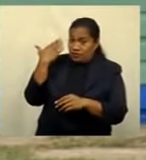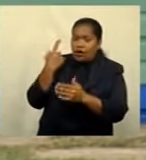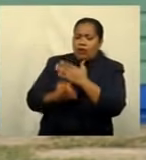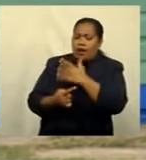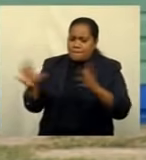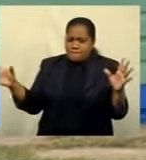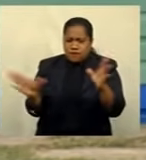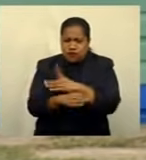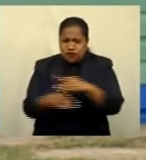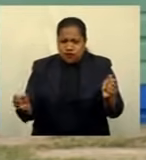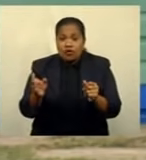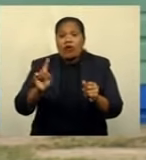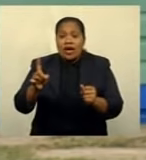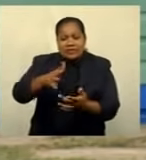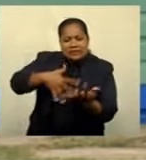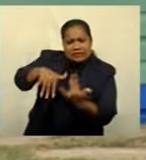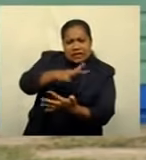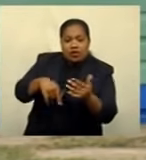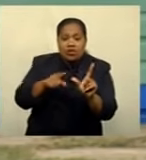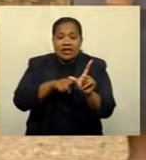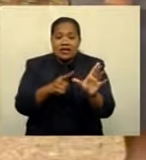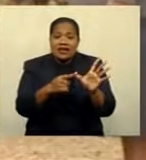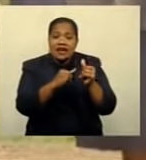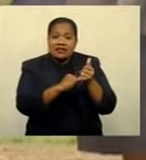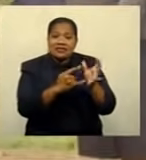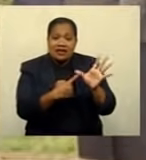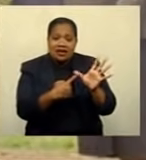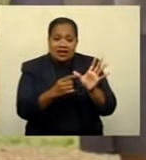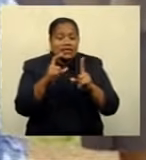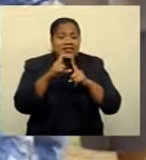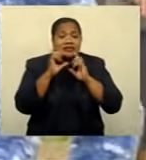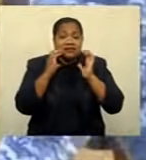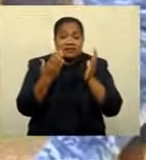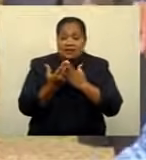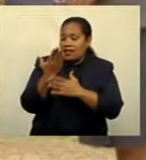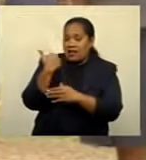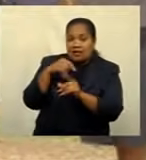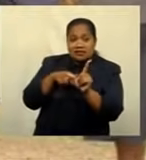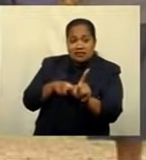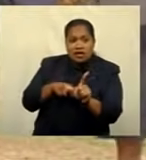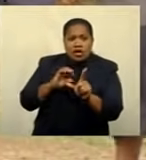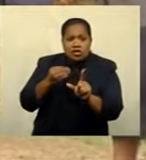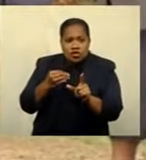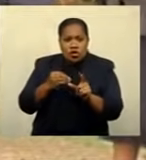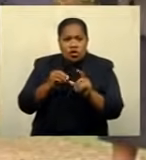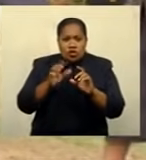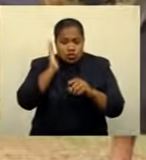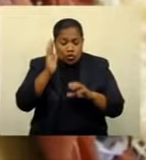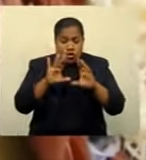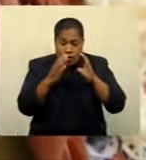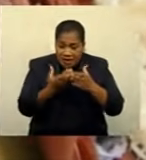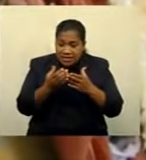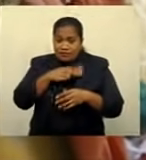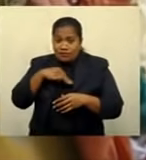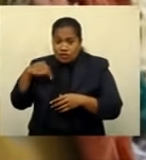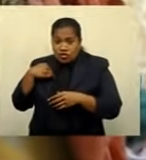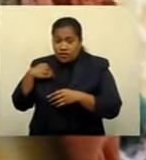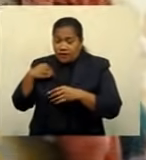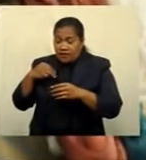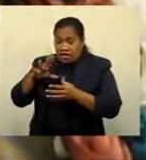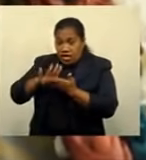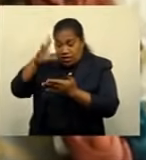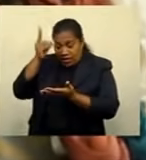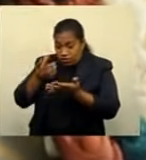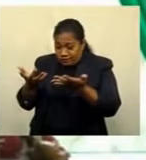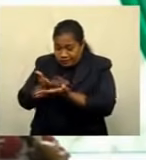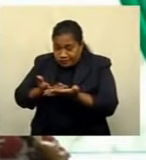tropical cyclone Yasa in December last year. Through the collaboration of the school committee and the Ministry of Education, the ADF